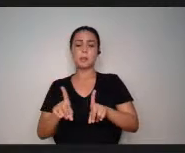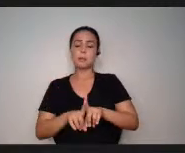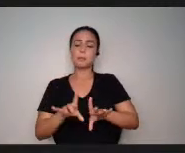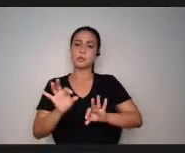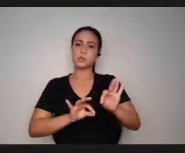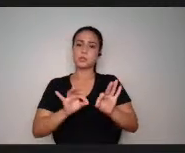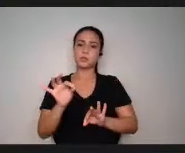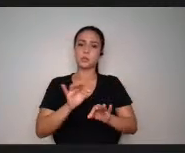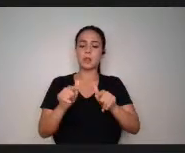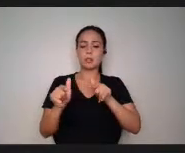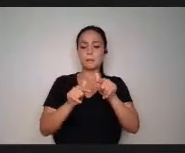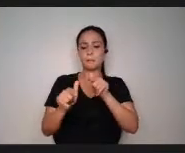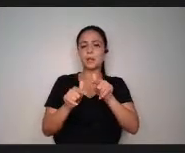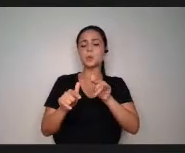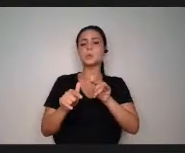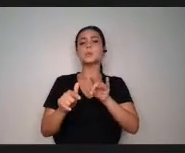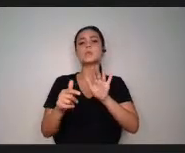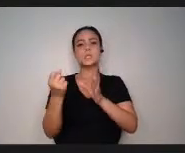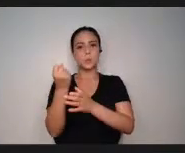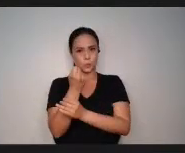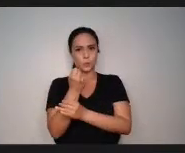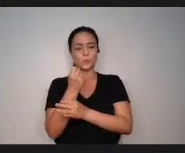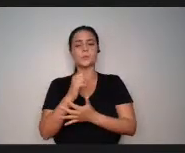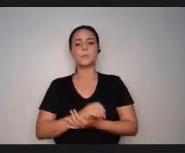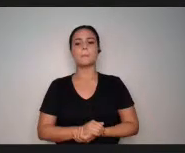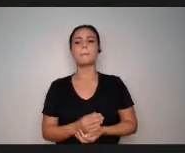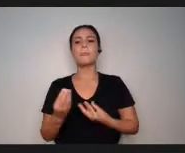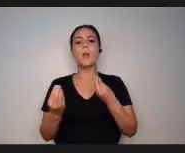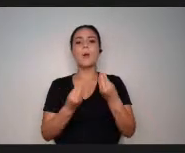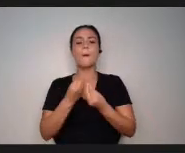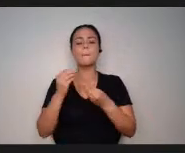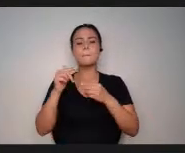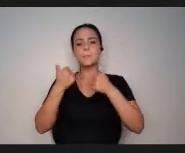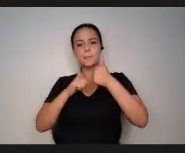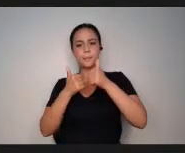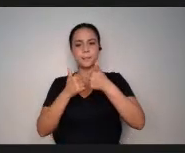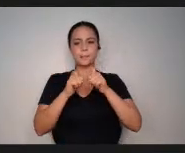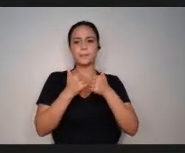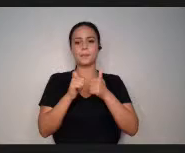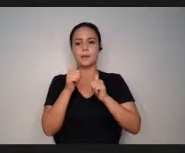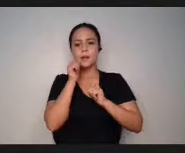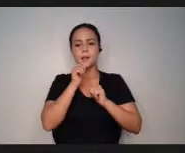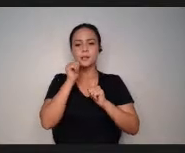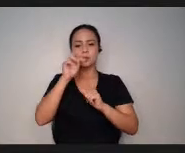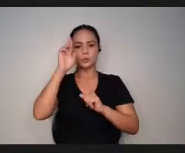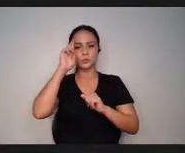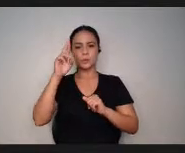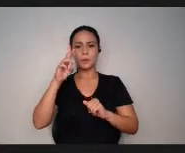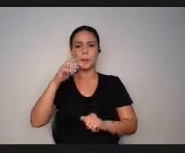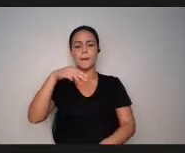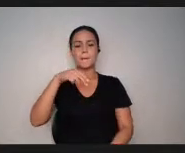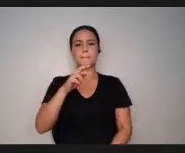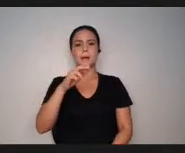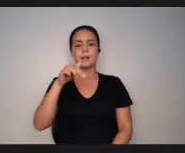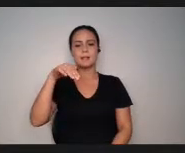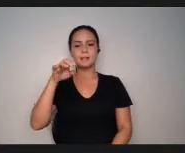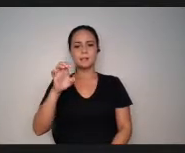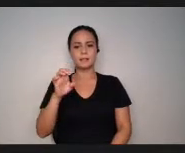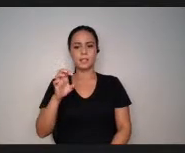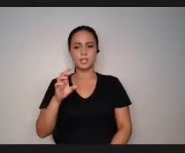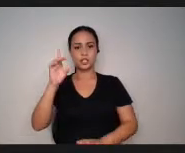the manager of the Safe Work program. As the conference speaker,